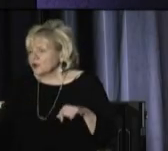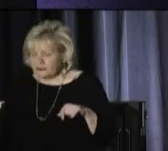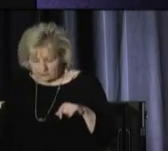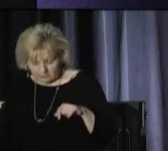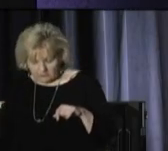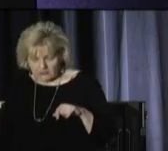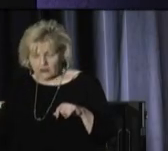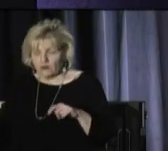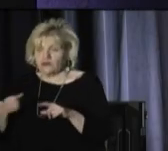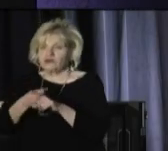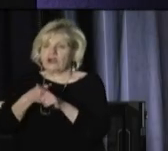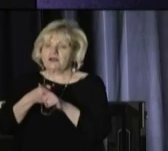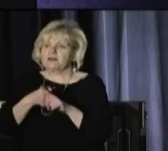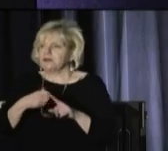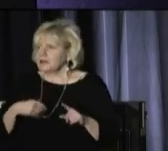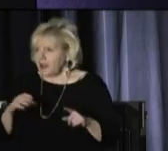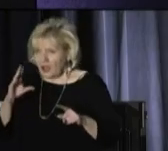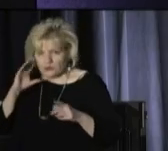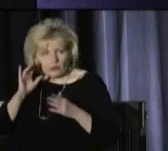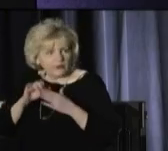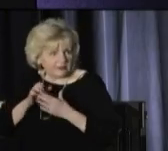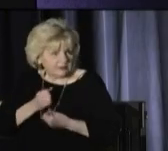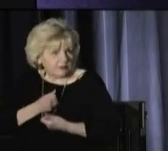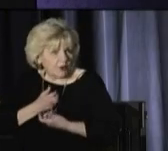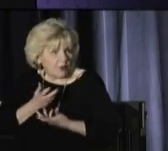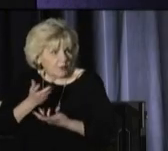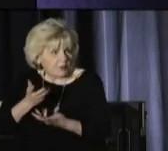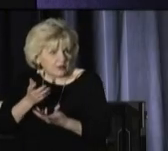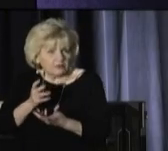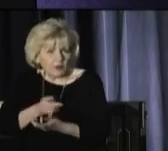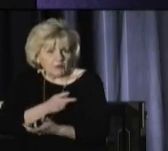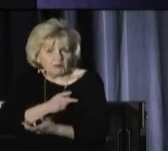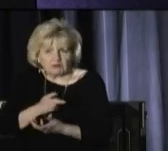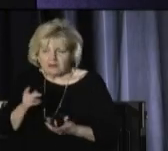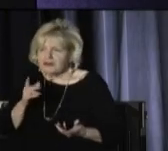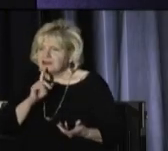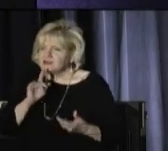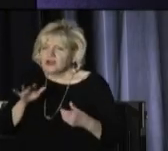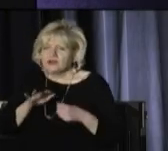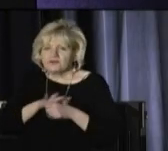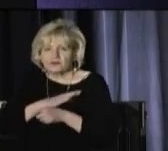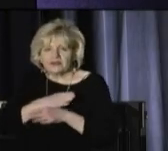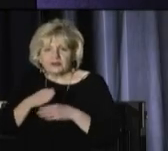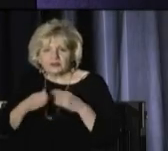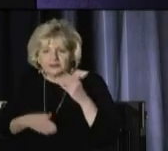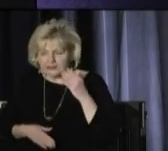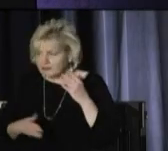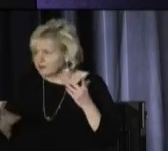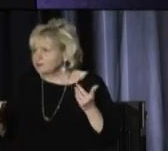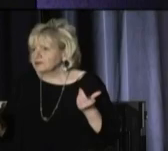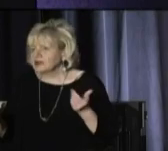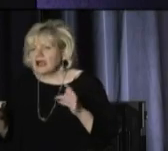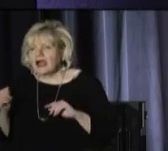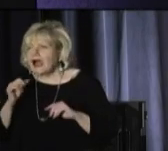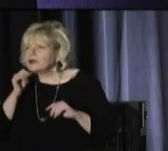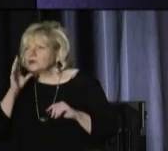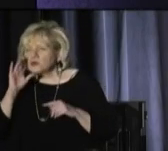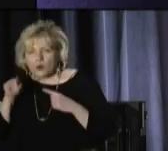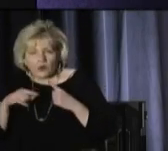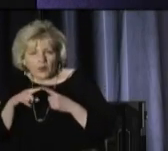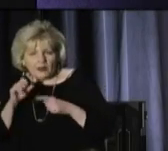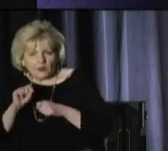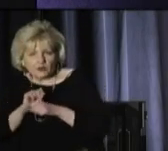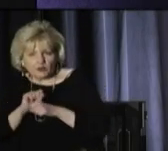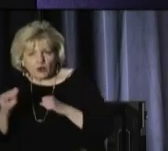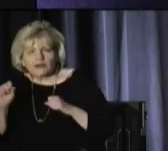strike. And I knew like this poem is coming fully complete and I have to get it down. Like there's, I don't know when it was working, but it was working